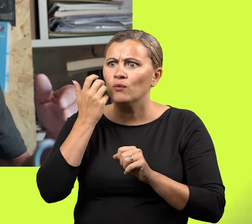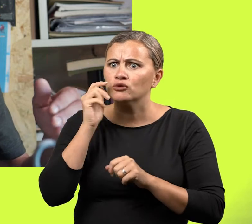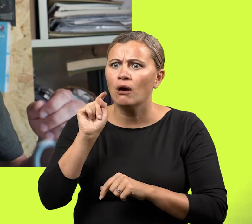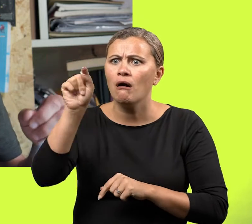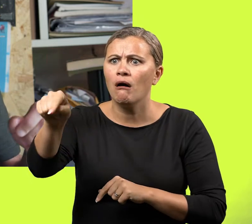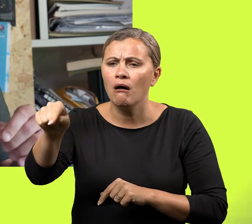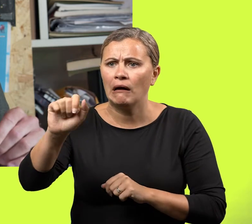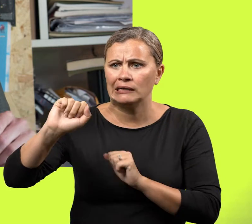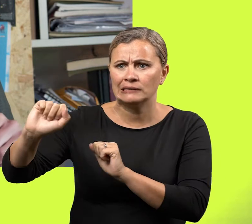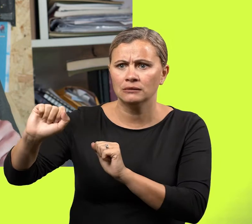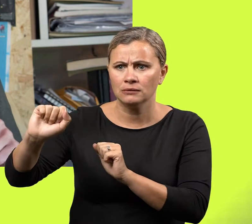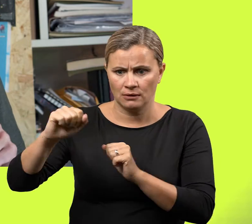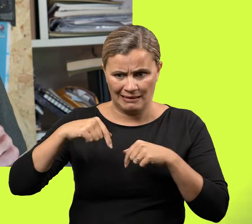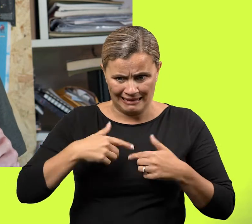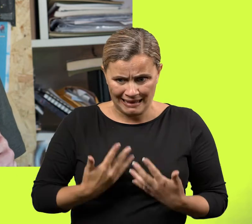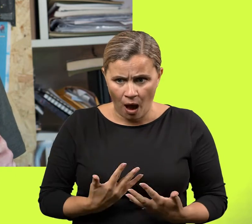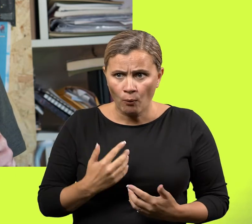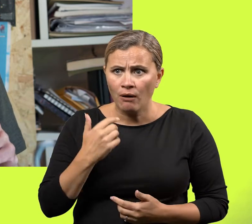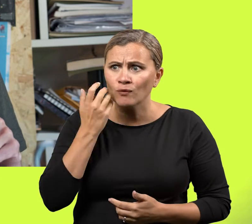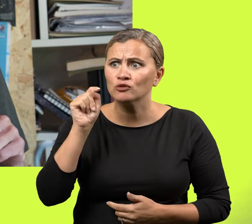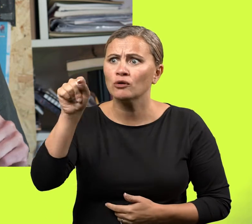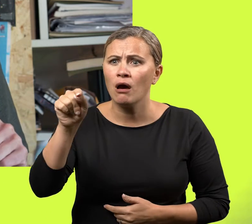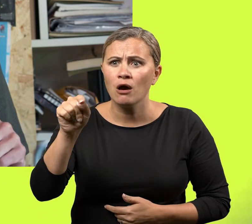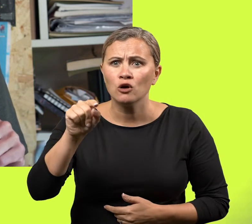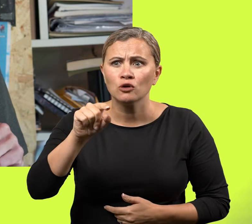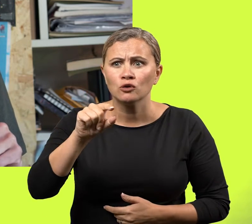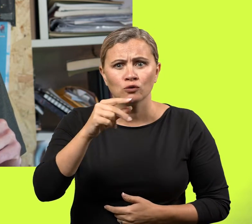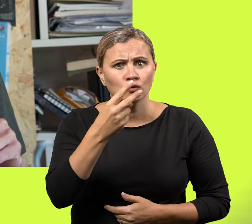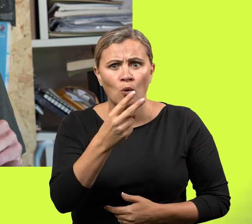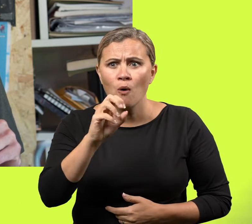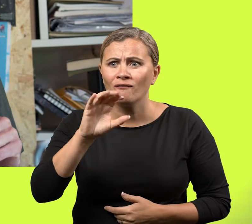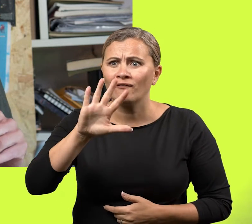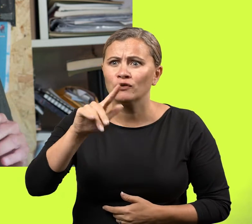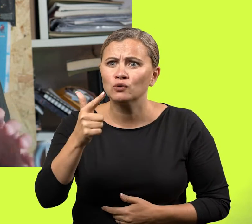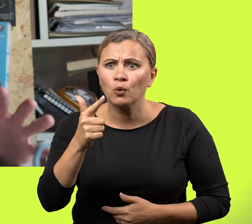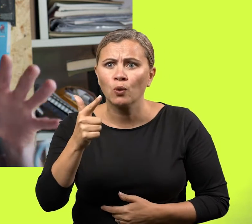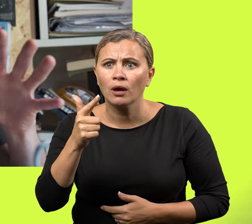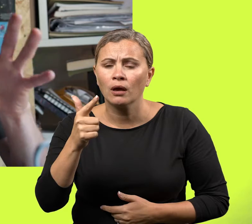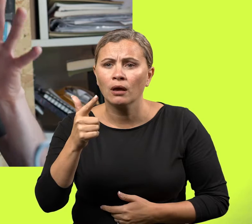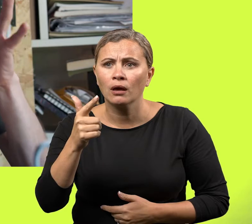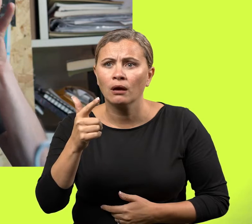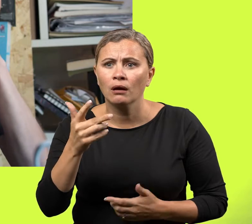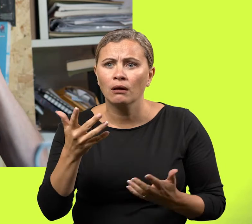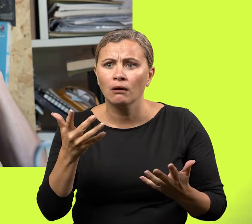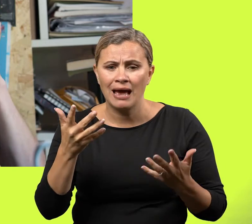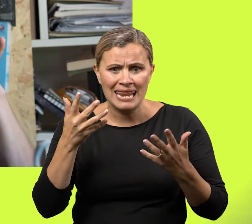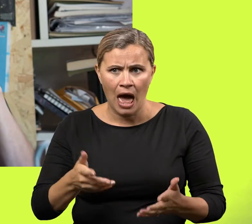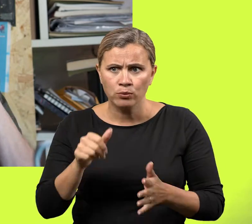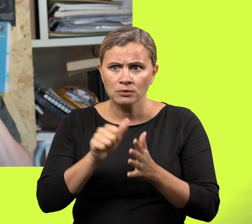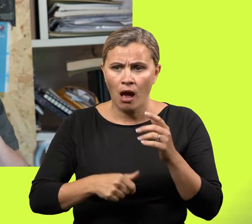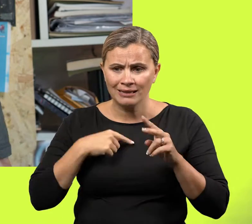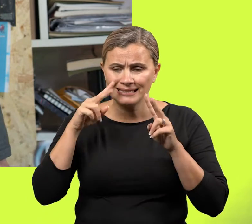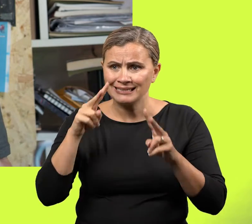time, between now and 2052. We're now seeing